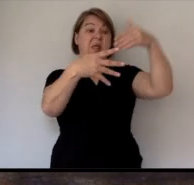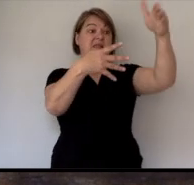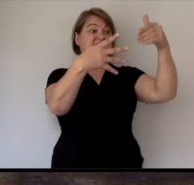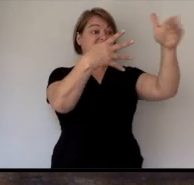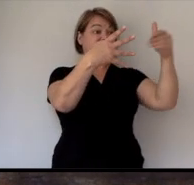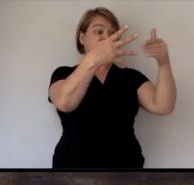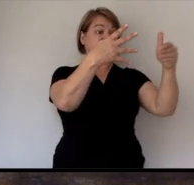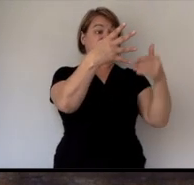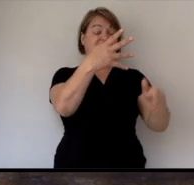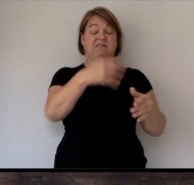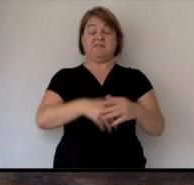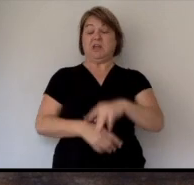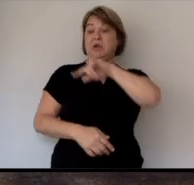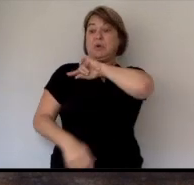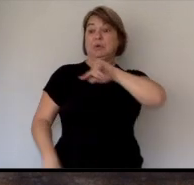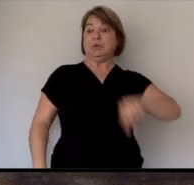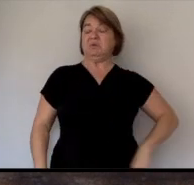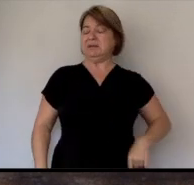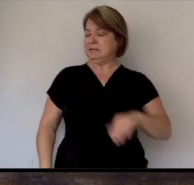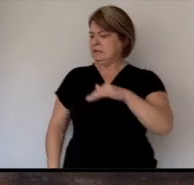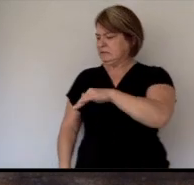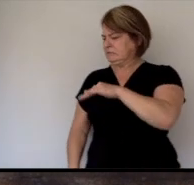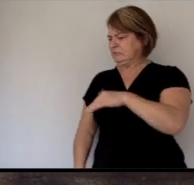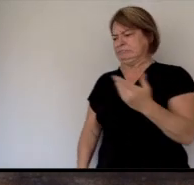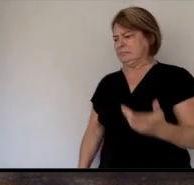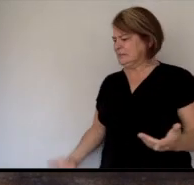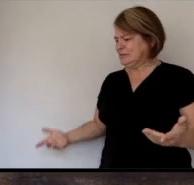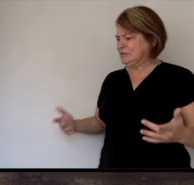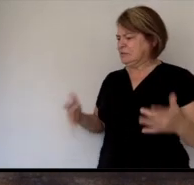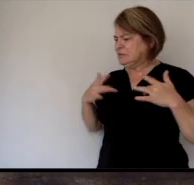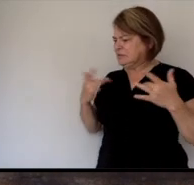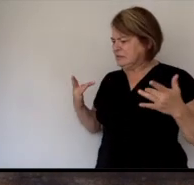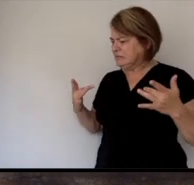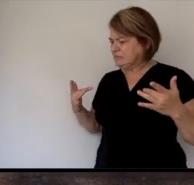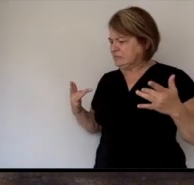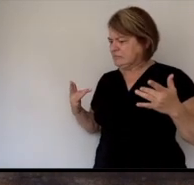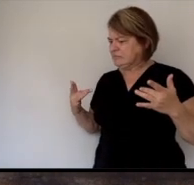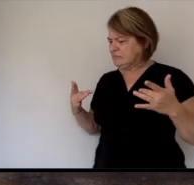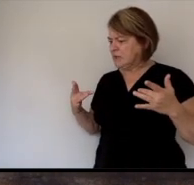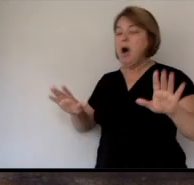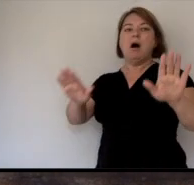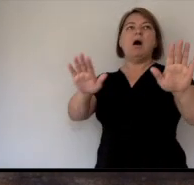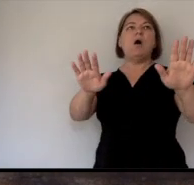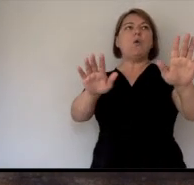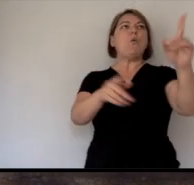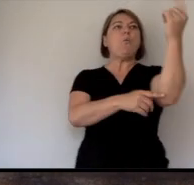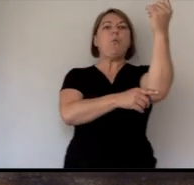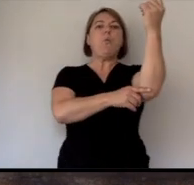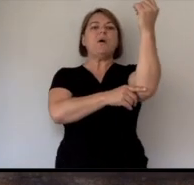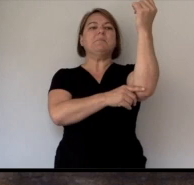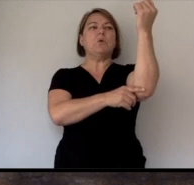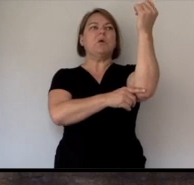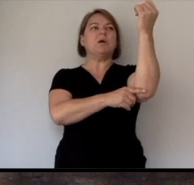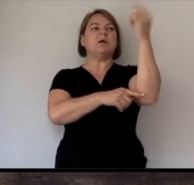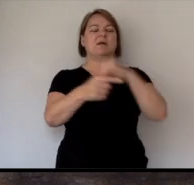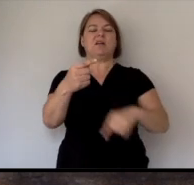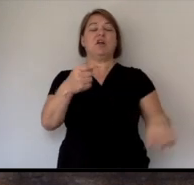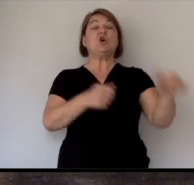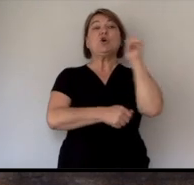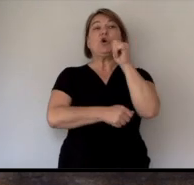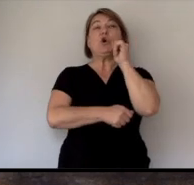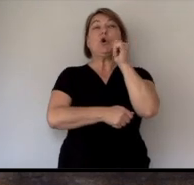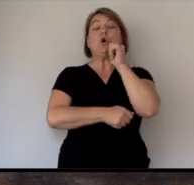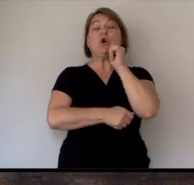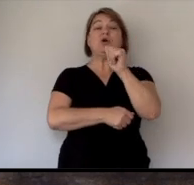expected. Wait, called the page, there is one more princess. Ahem. Presenting Princess Madeline and her brother Prince